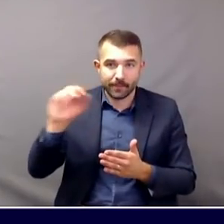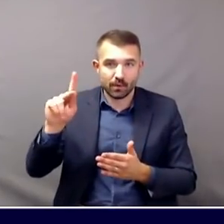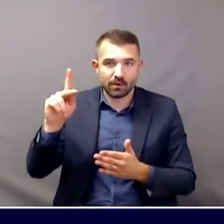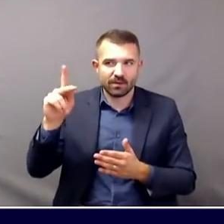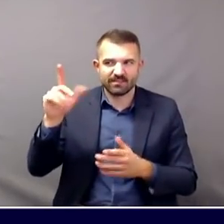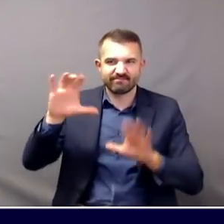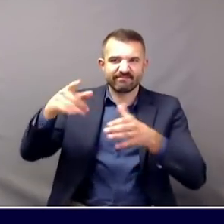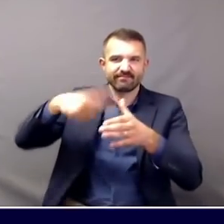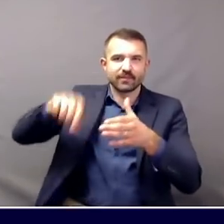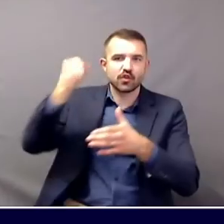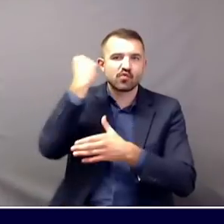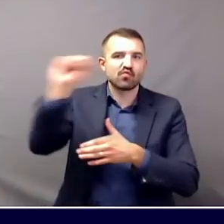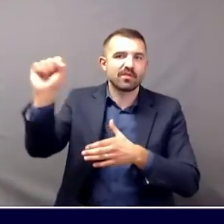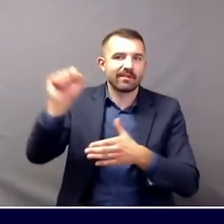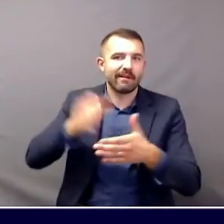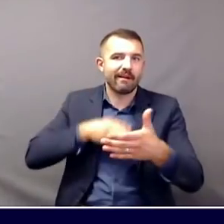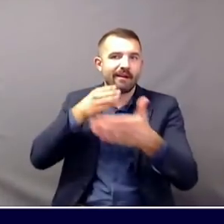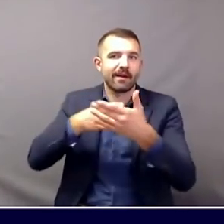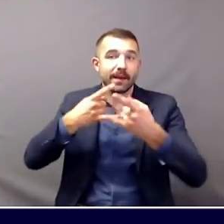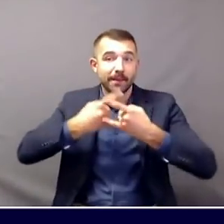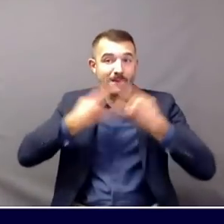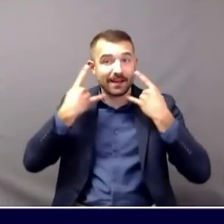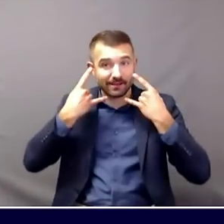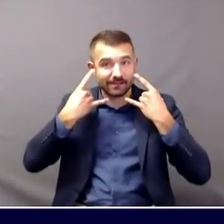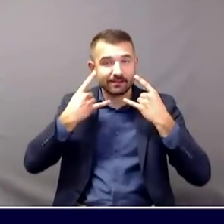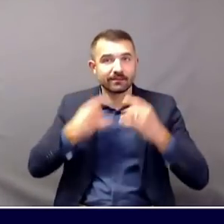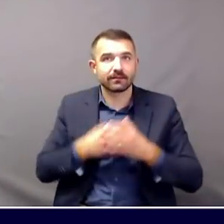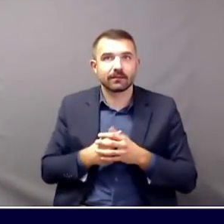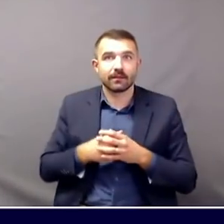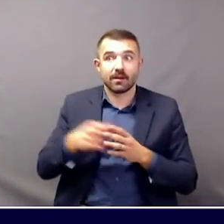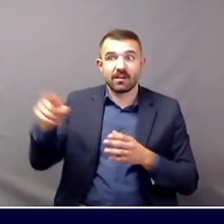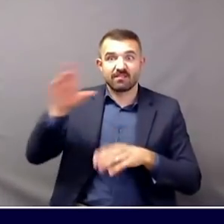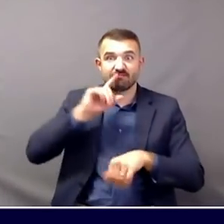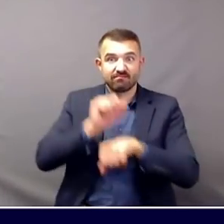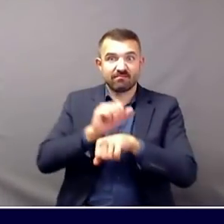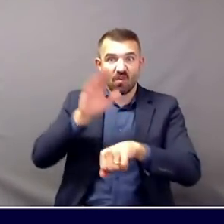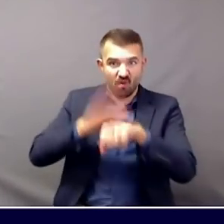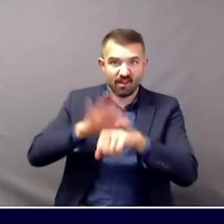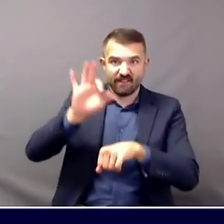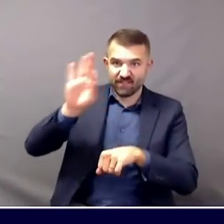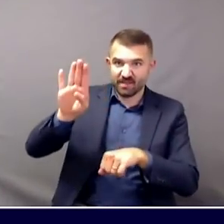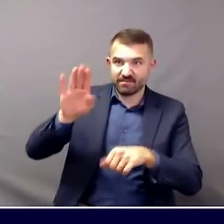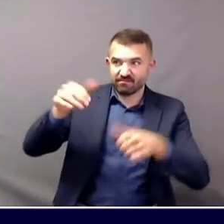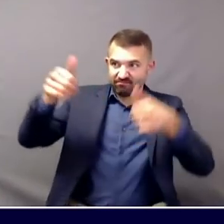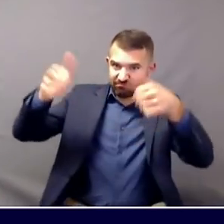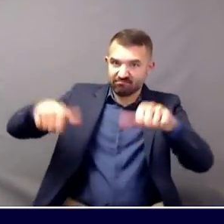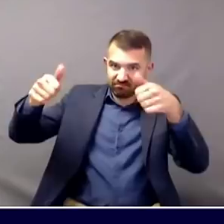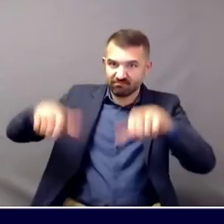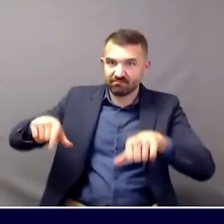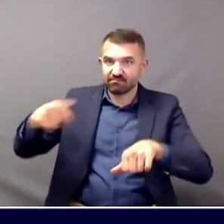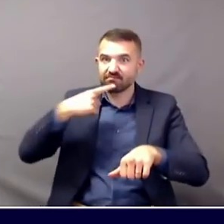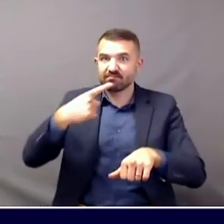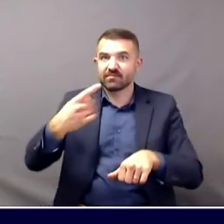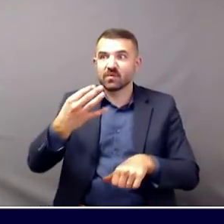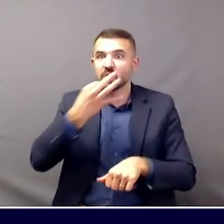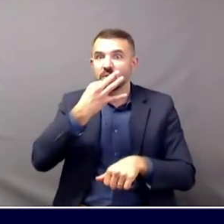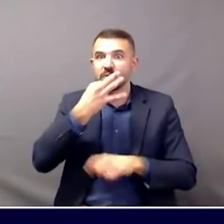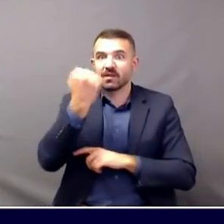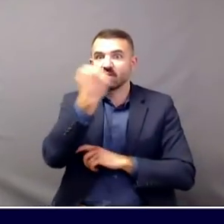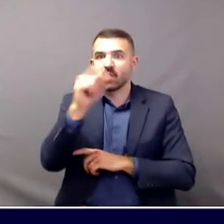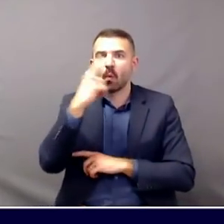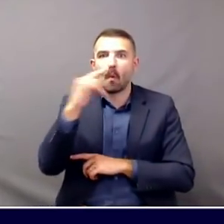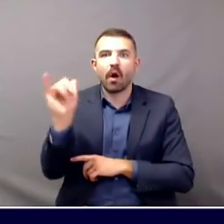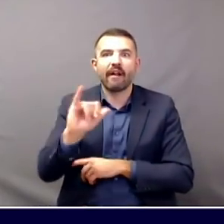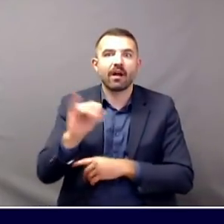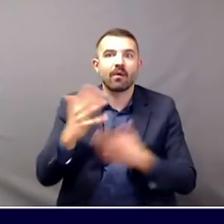to be having a protest, so to speak, by going through supermarkets throughout the state this weekend, not wearing